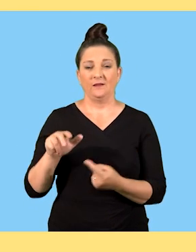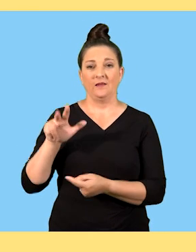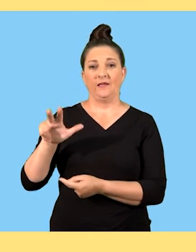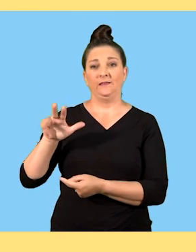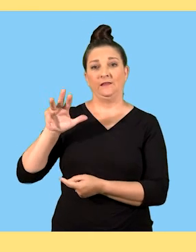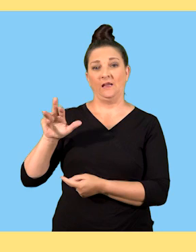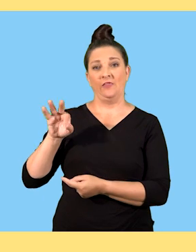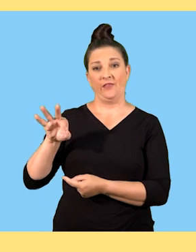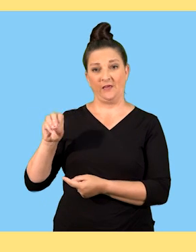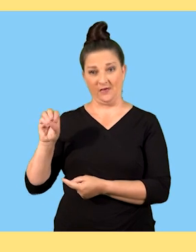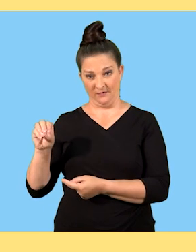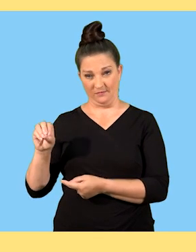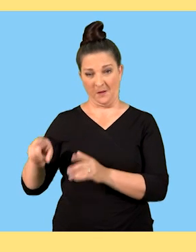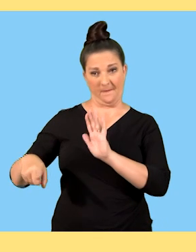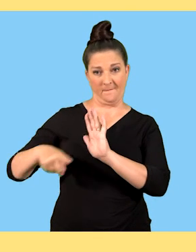89,300 and